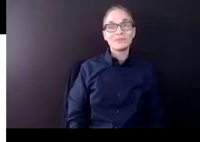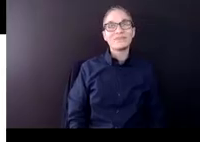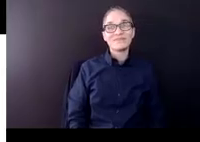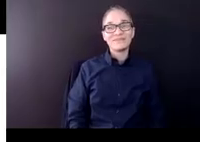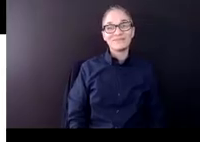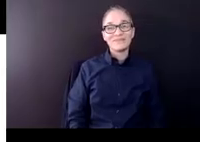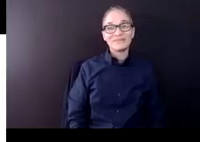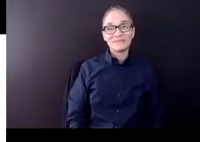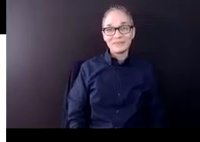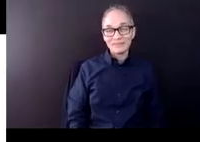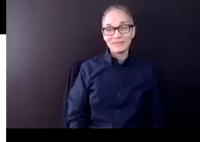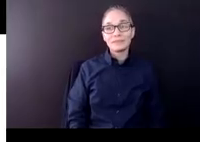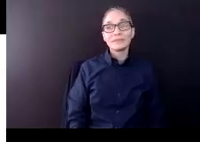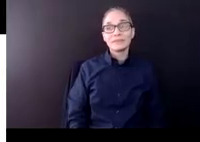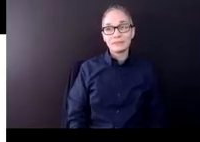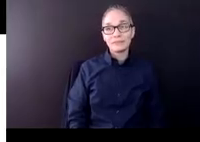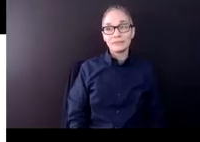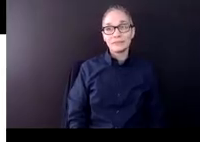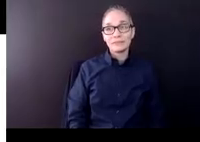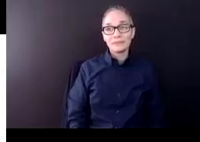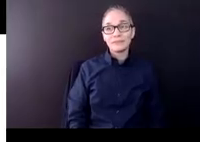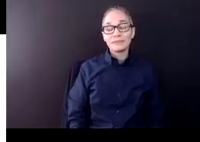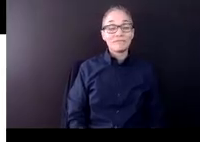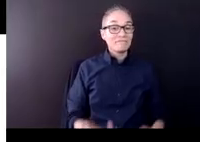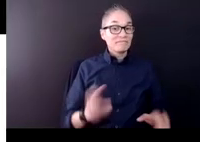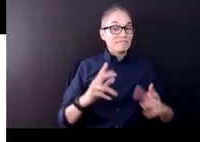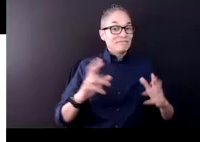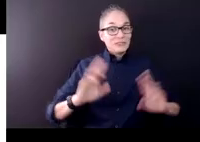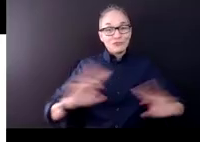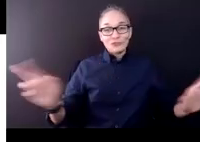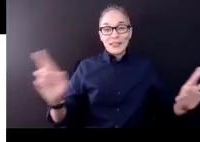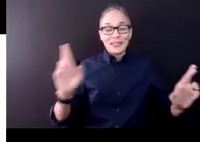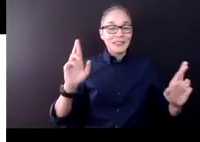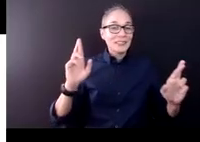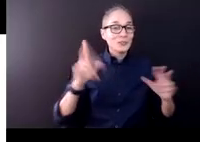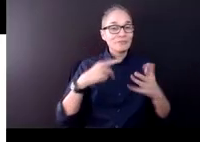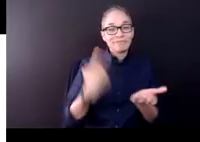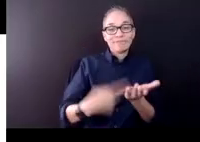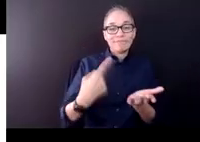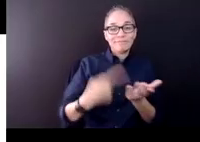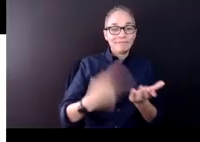okay, so let's get started talking about AI discernment.